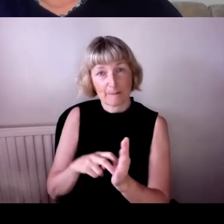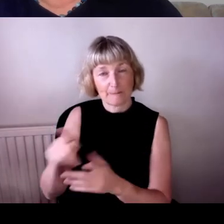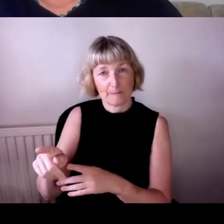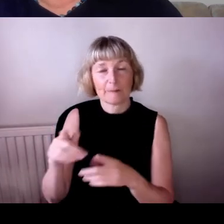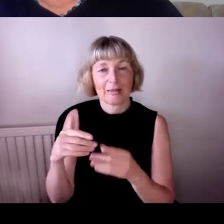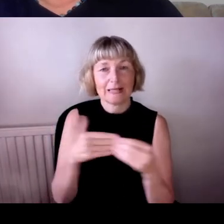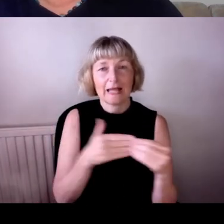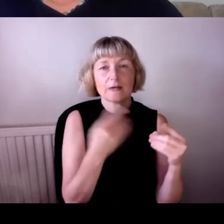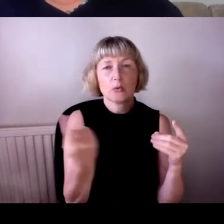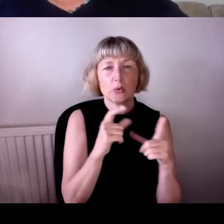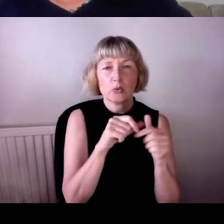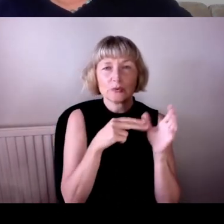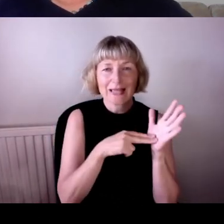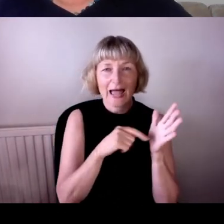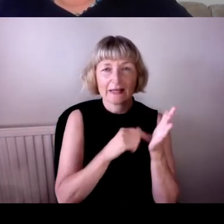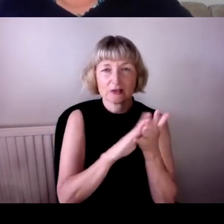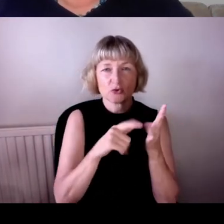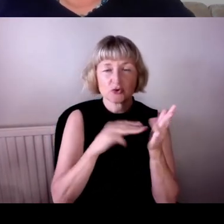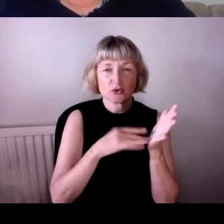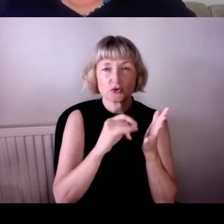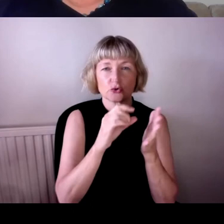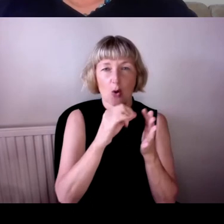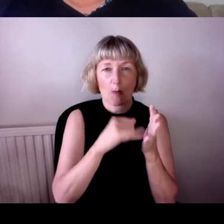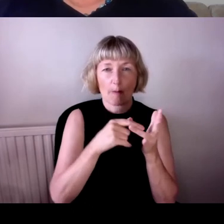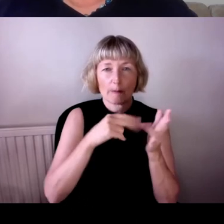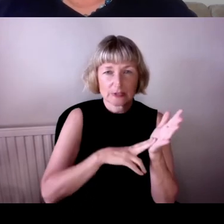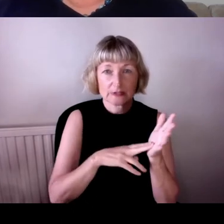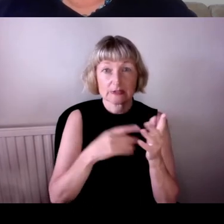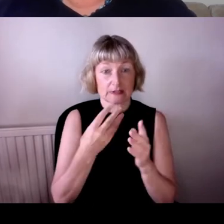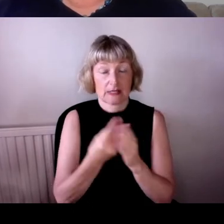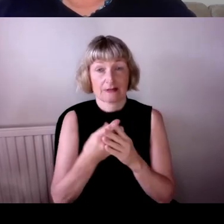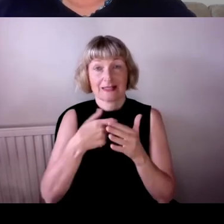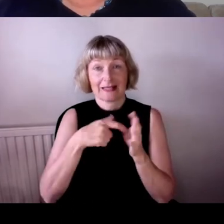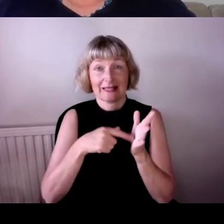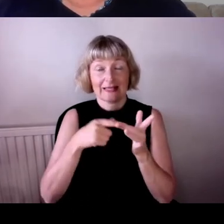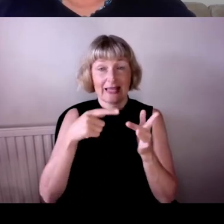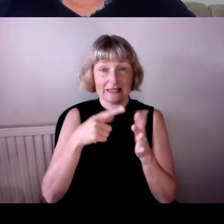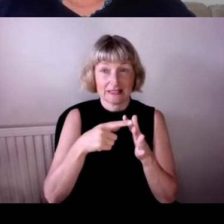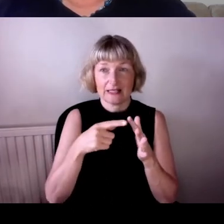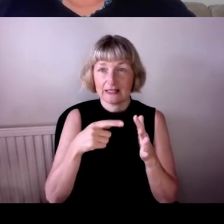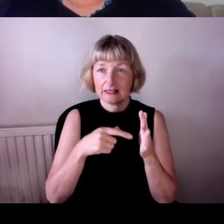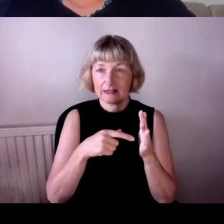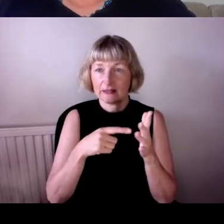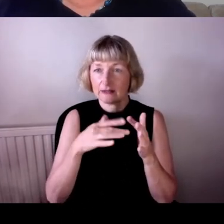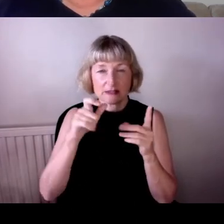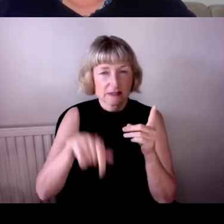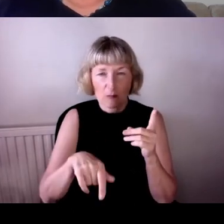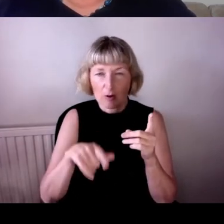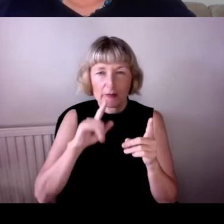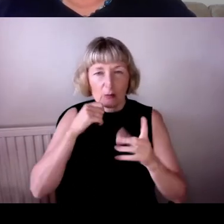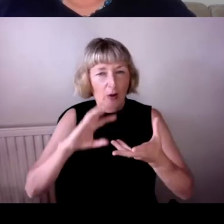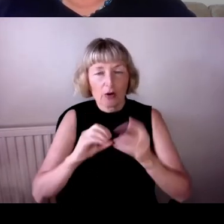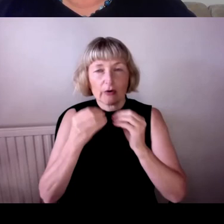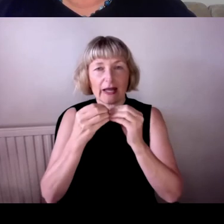Thompson and Katie Walters from Radical Body. And they will be helping us to construct a manifesto for